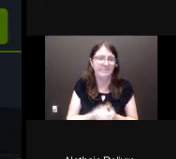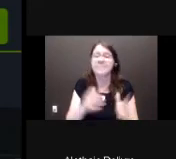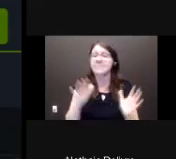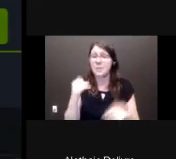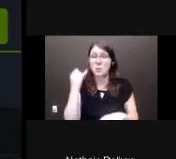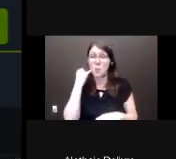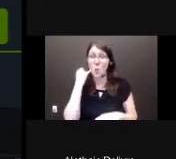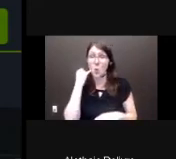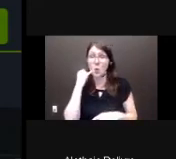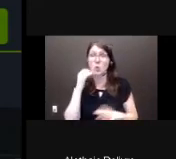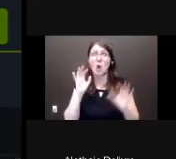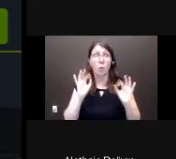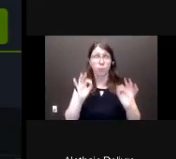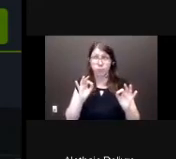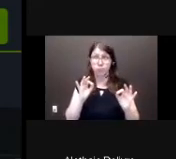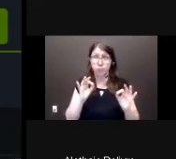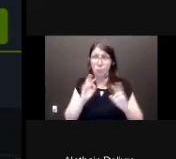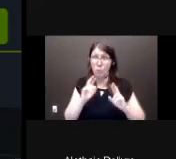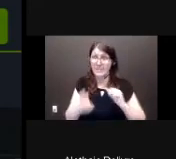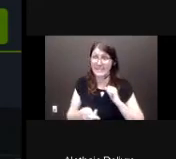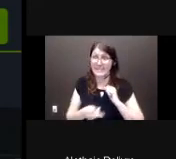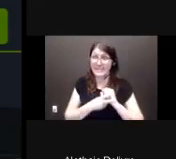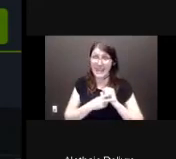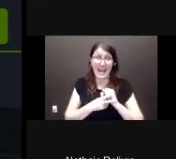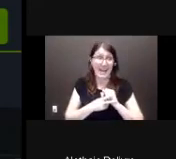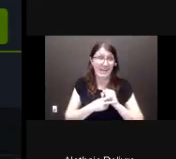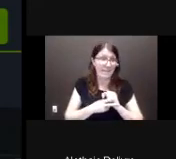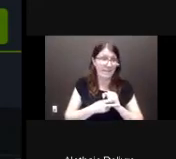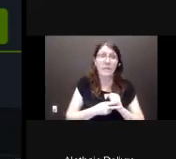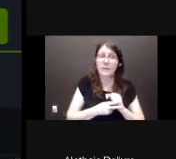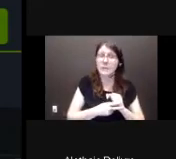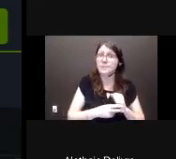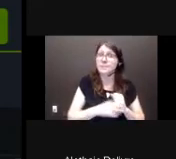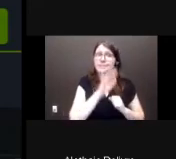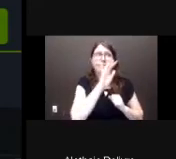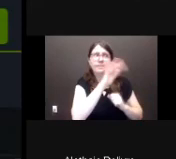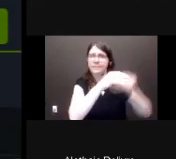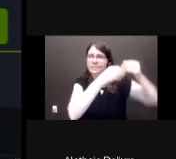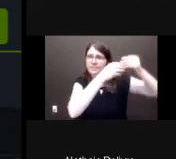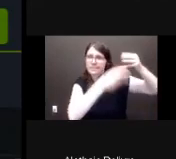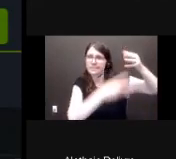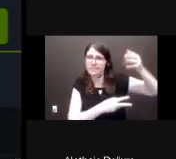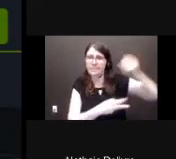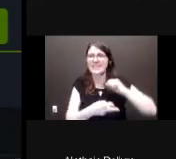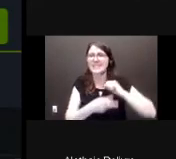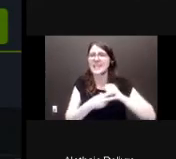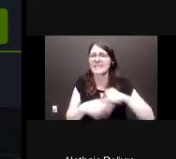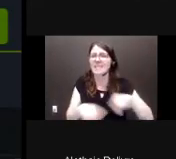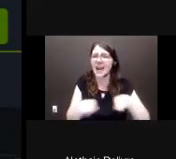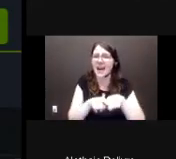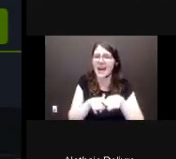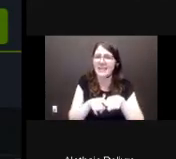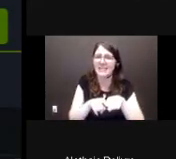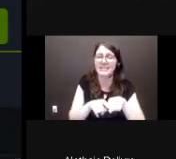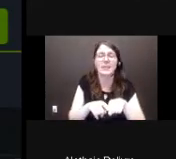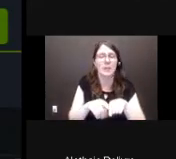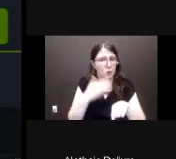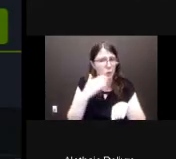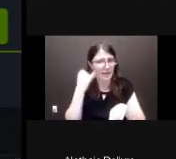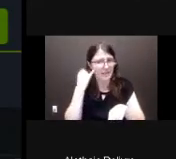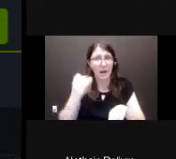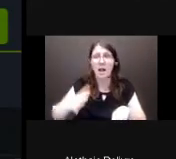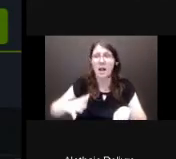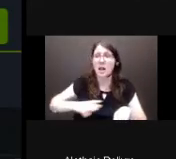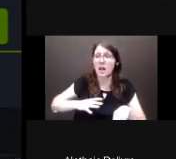you can always save as, save this project because it will be helpful in future in case your video gets corrupted or you want to revisit and